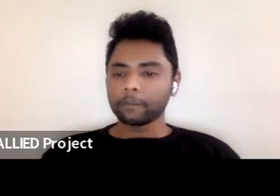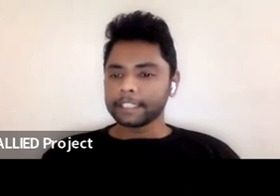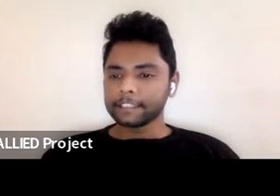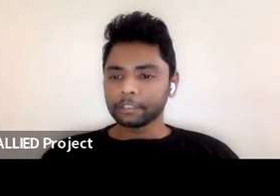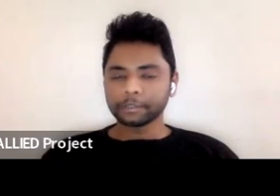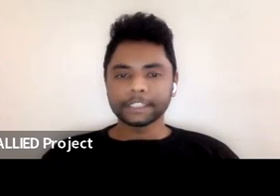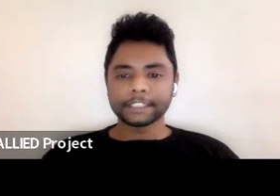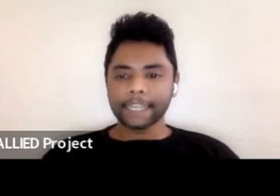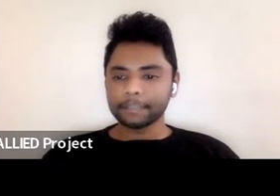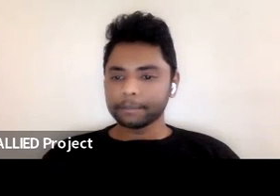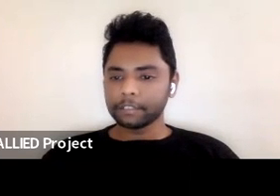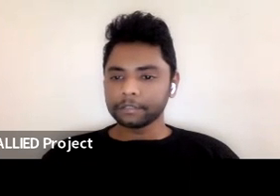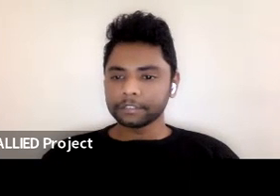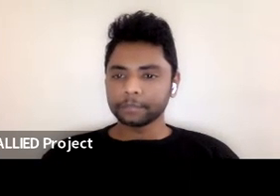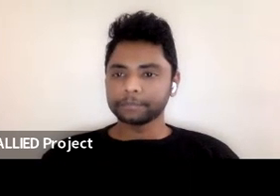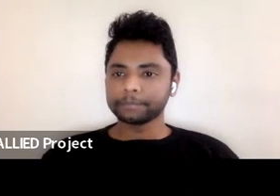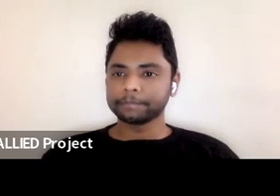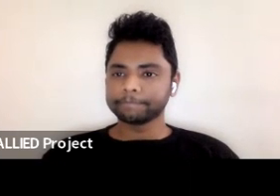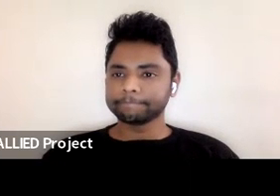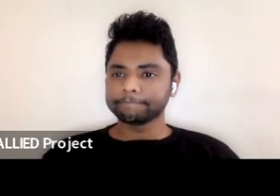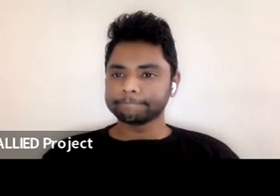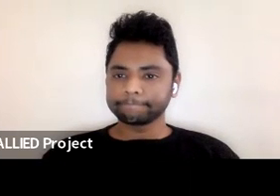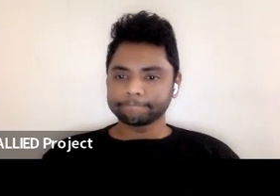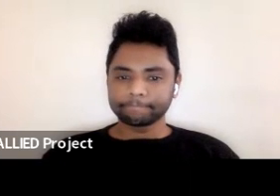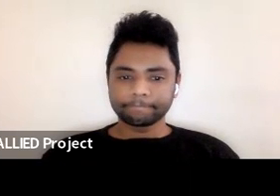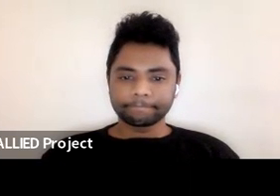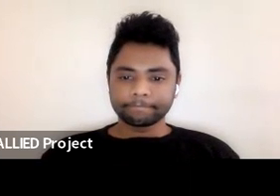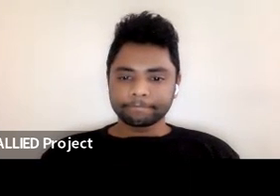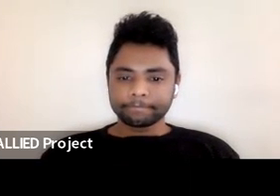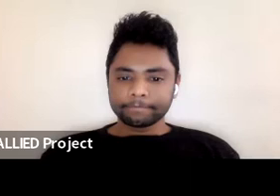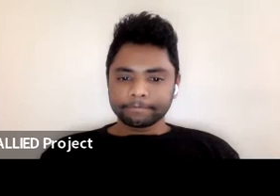The form link is also in the chat below. So